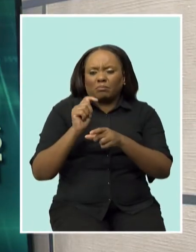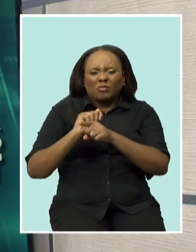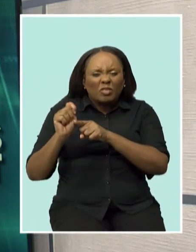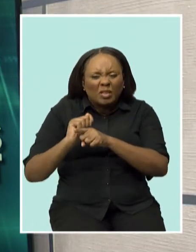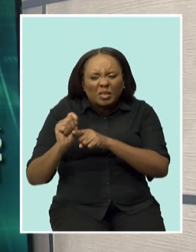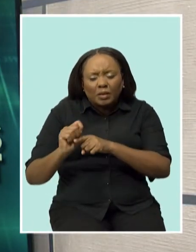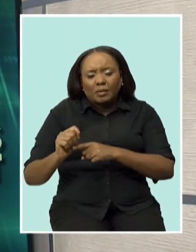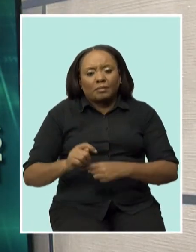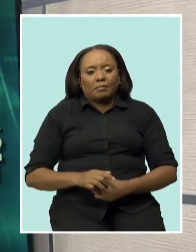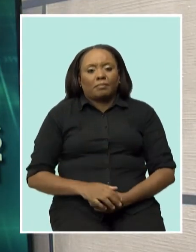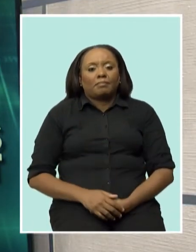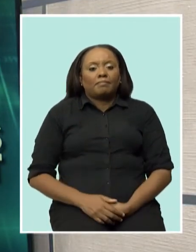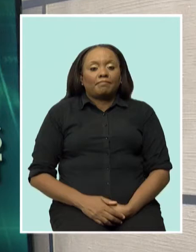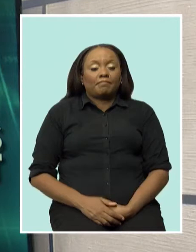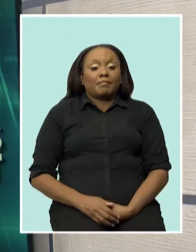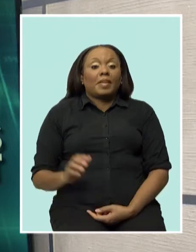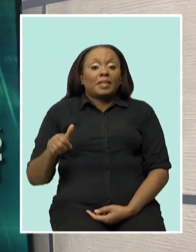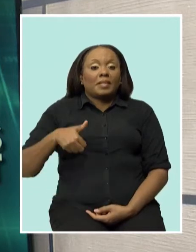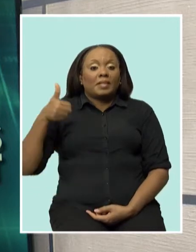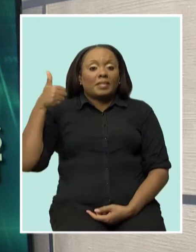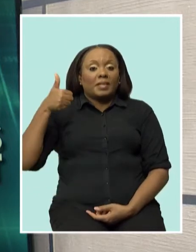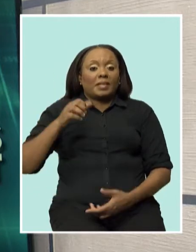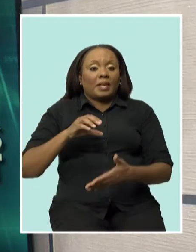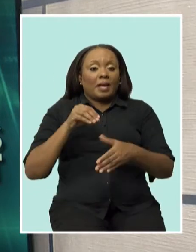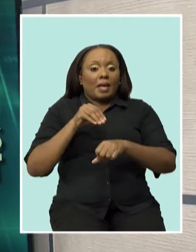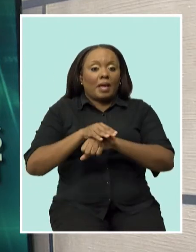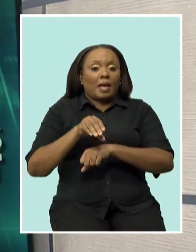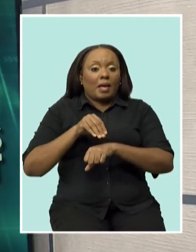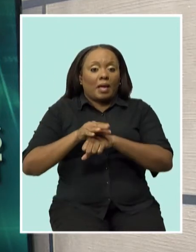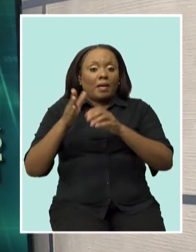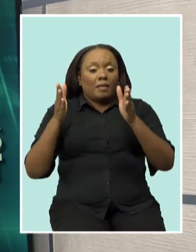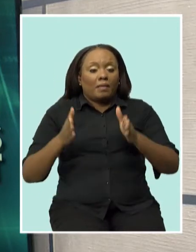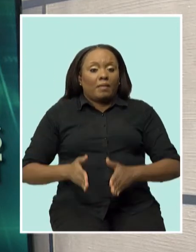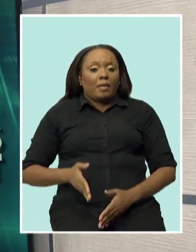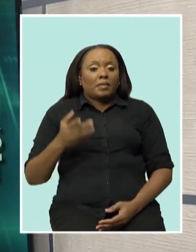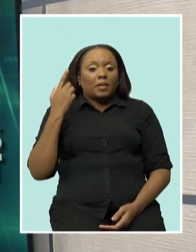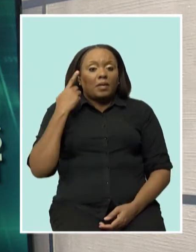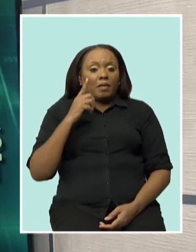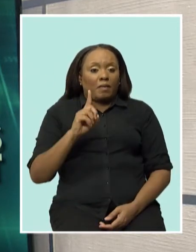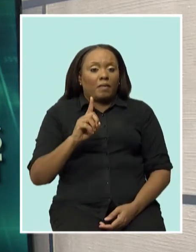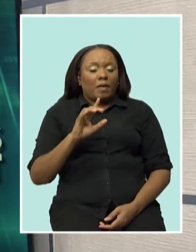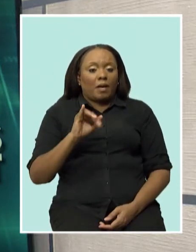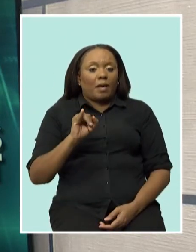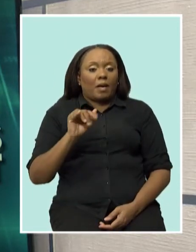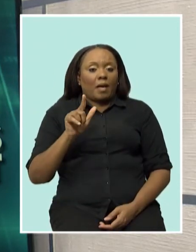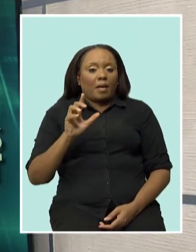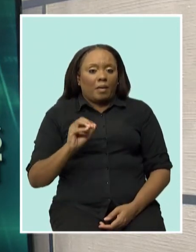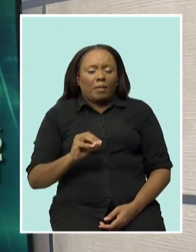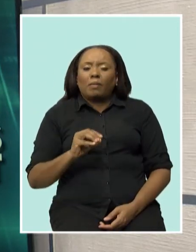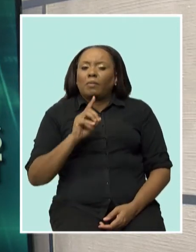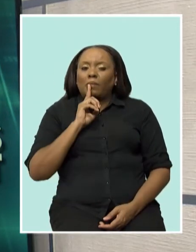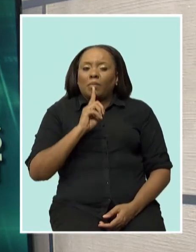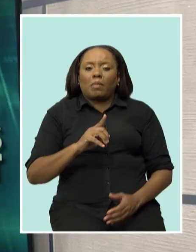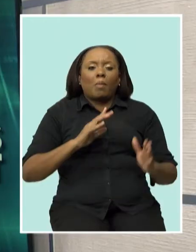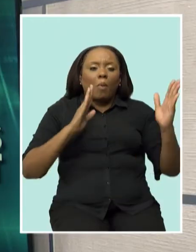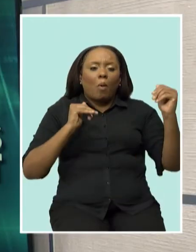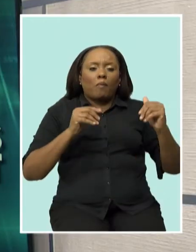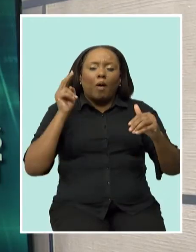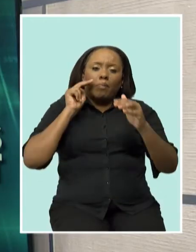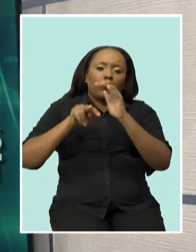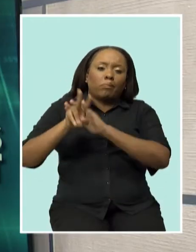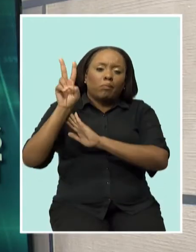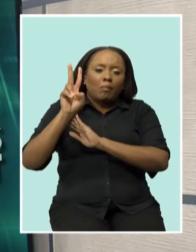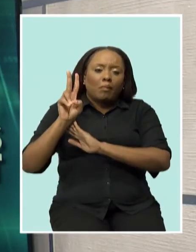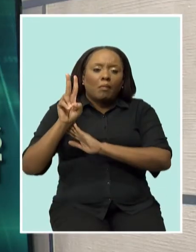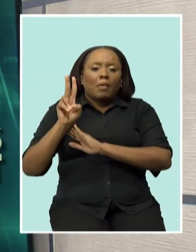Senior advisor to the Director General of the International Labour Organization, Ambassador Chad Blackman, remains hopeful that projections for global